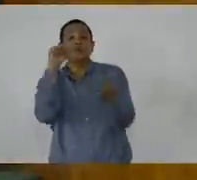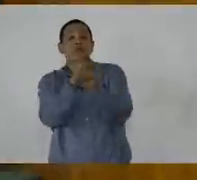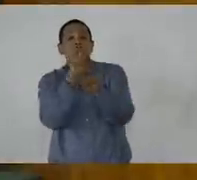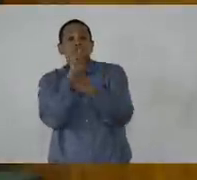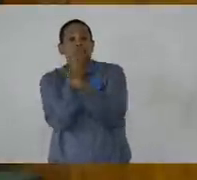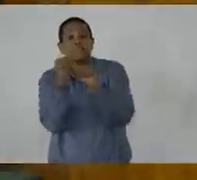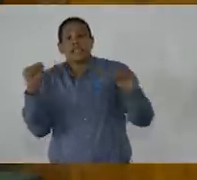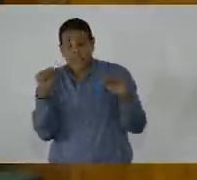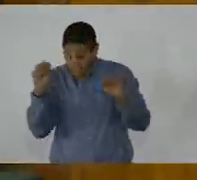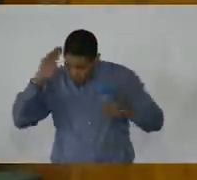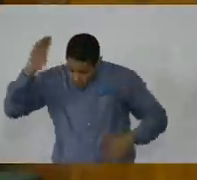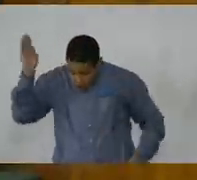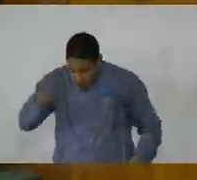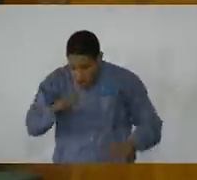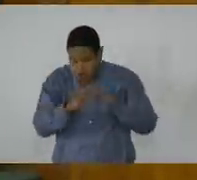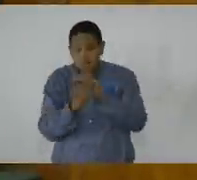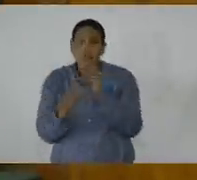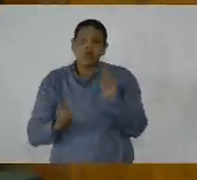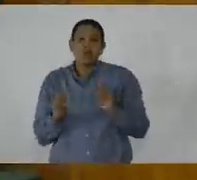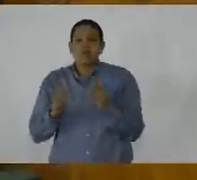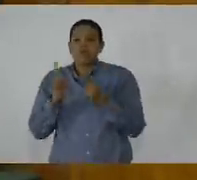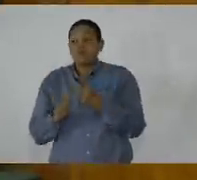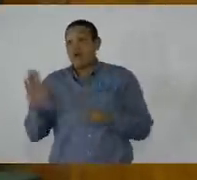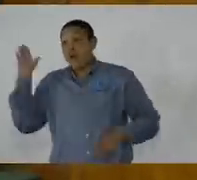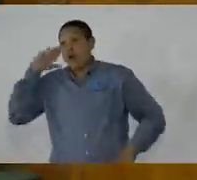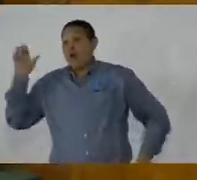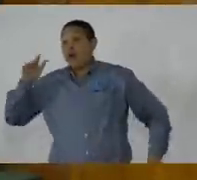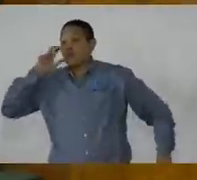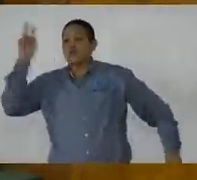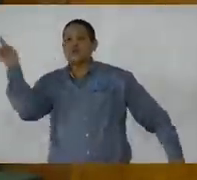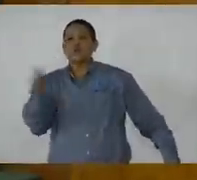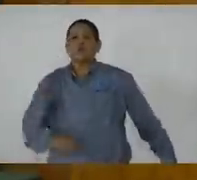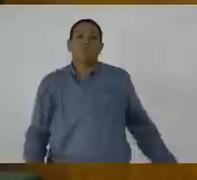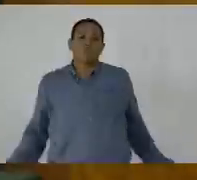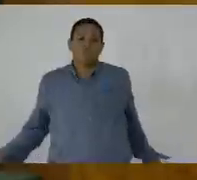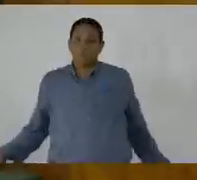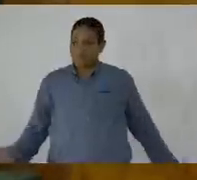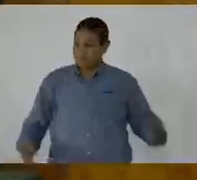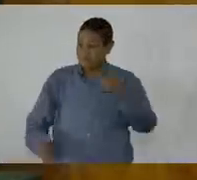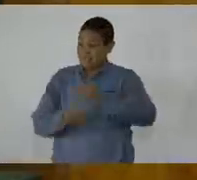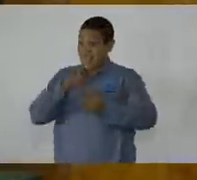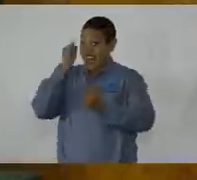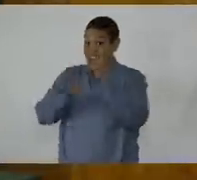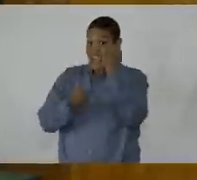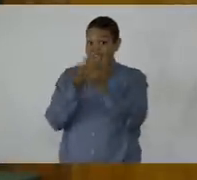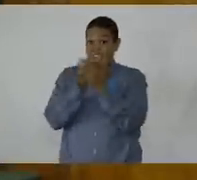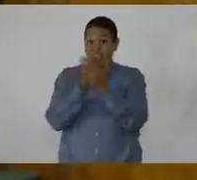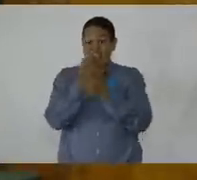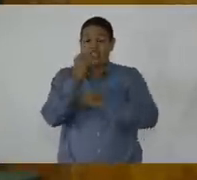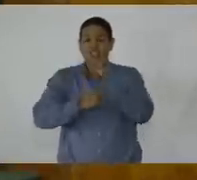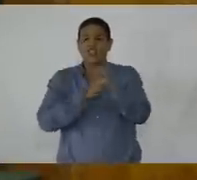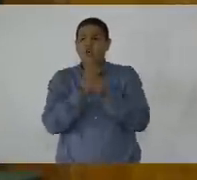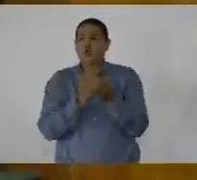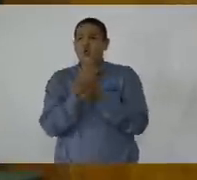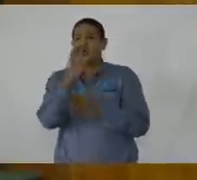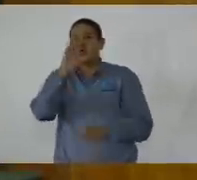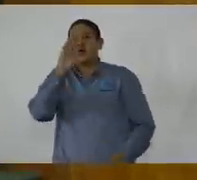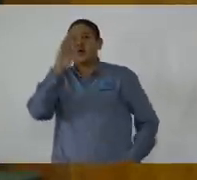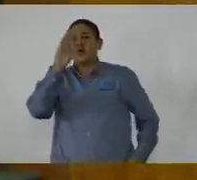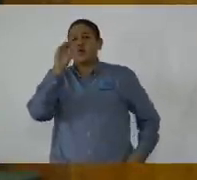safety of all Jamaicans and our visitors. In the last fiscal year, through the Bureau of